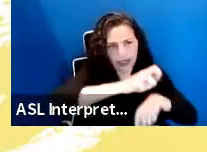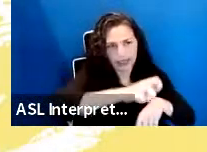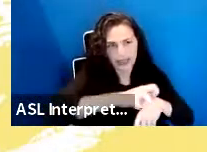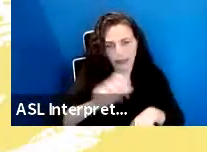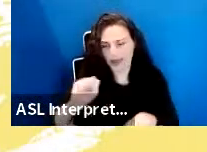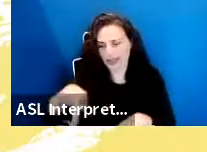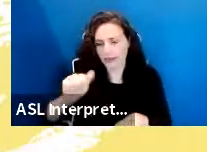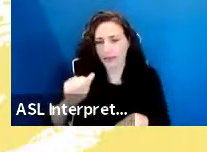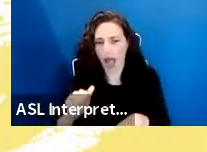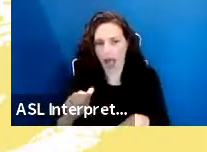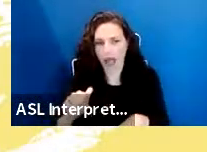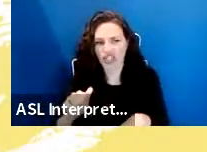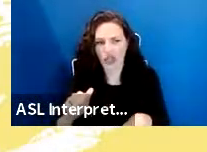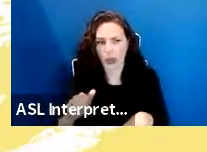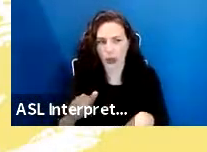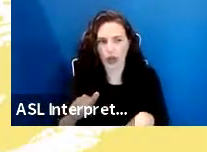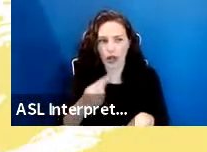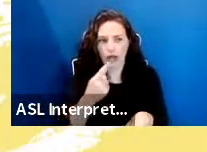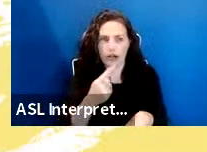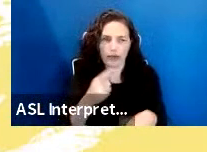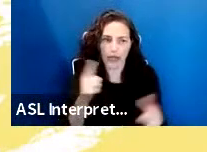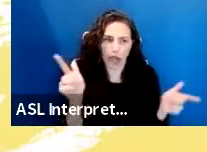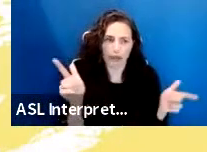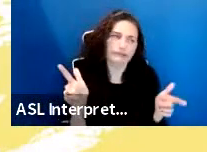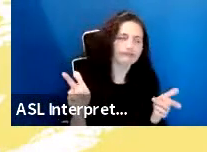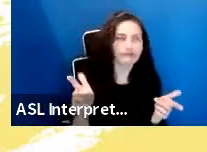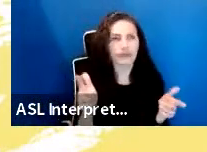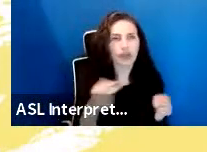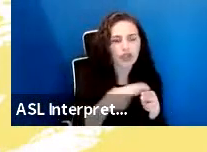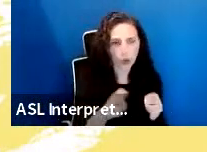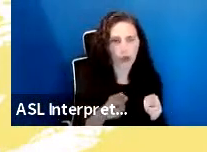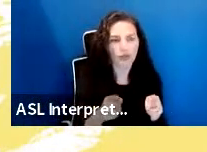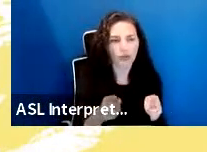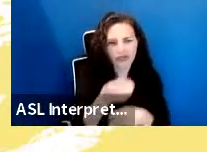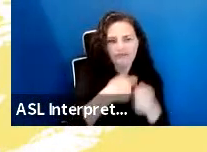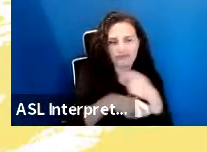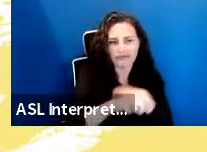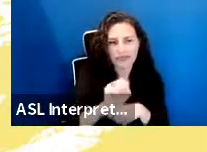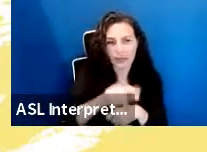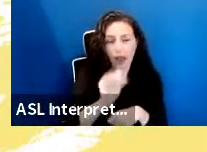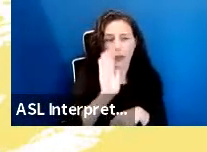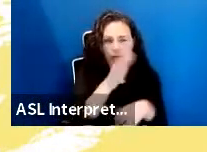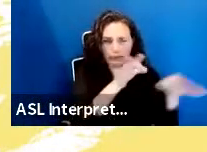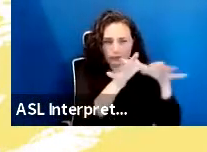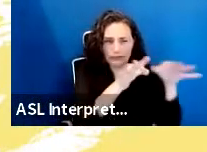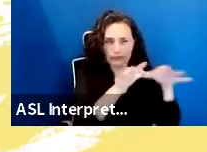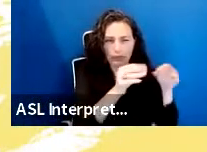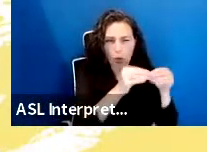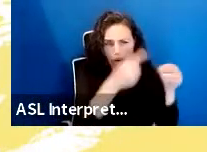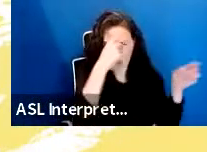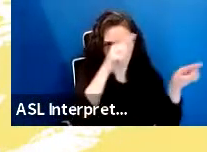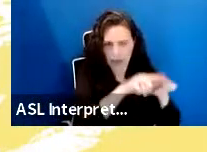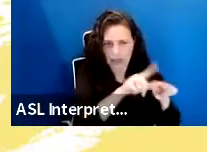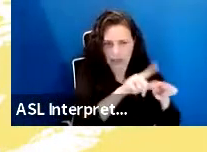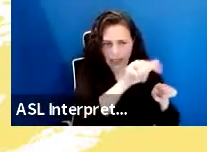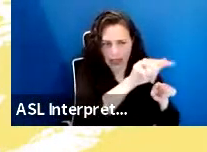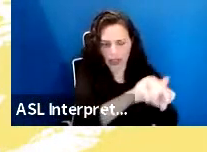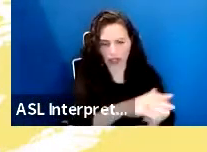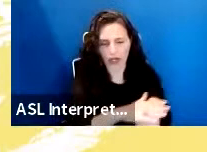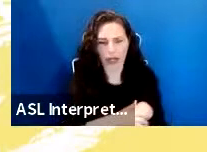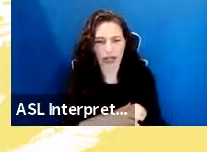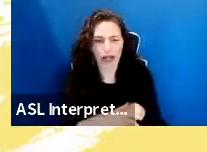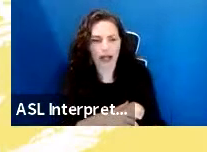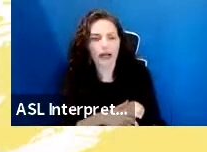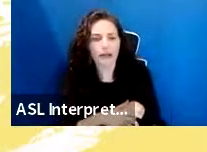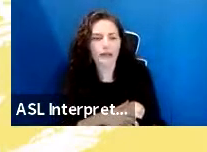have some low budget new media agreements, which Jessica will go through a little bit later, those agreements remain available for